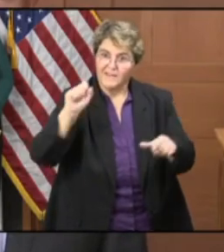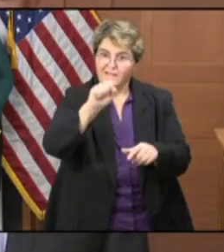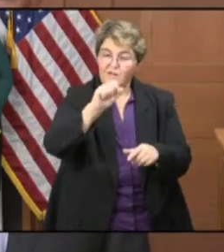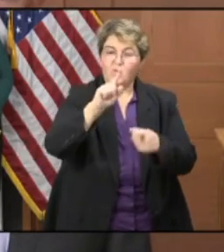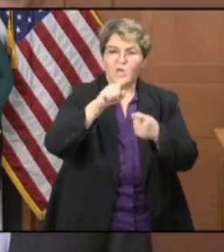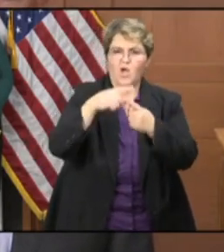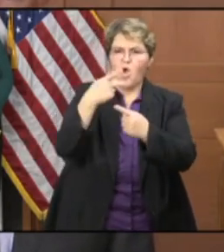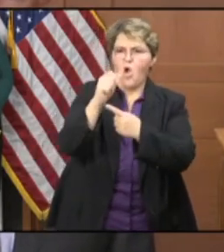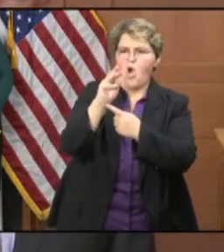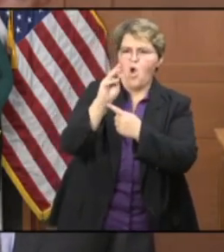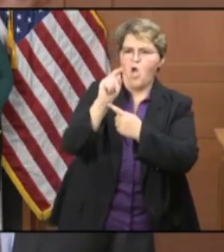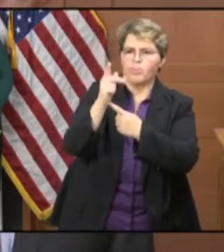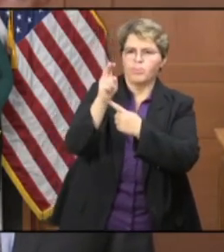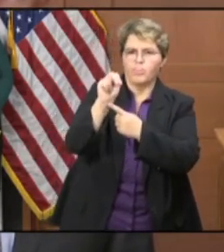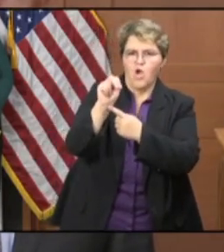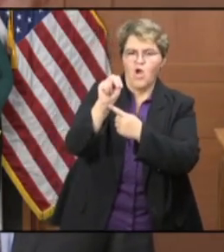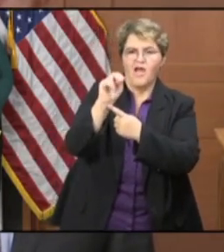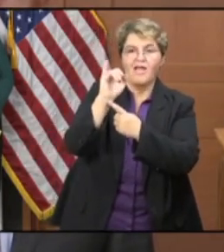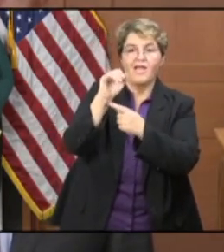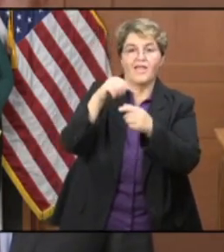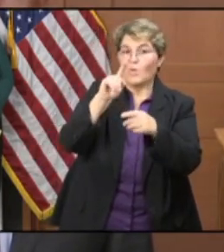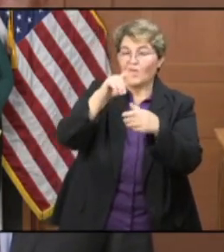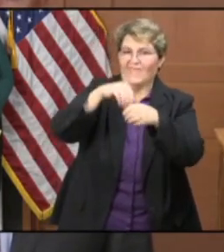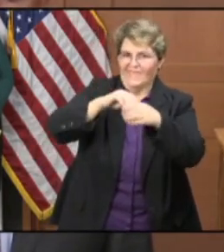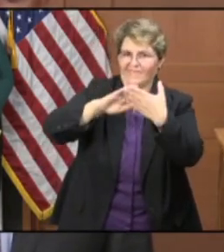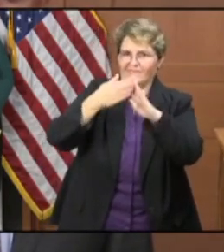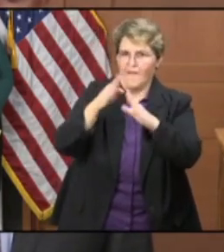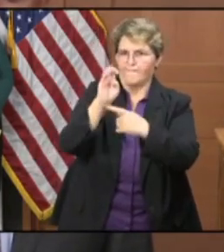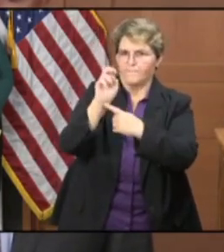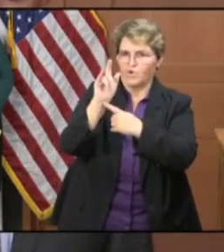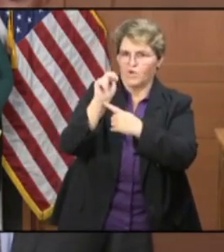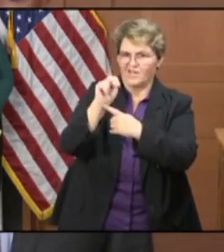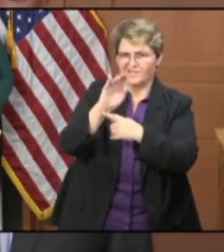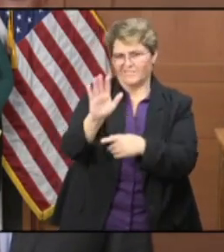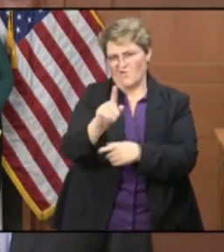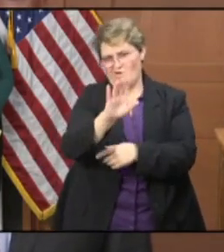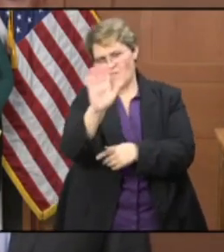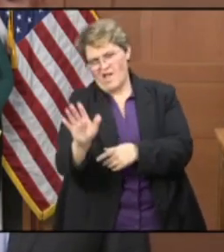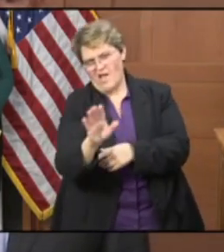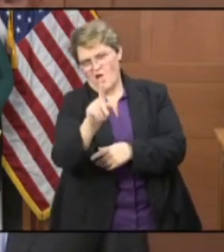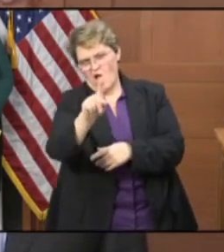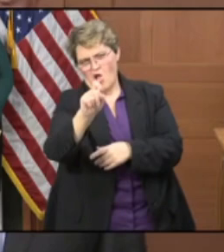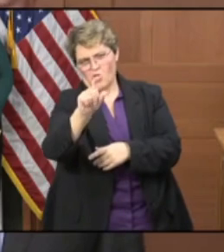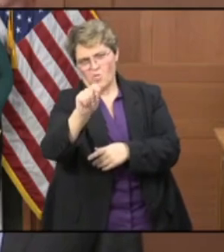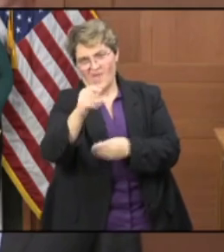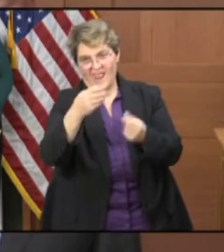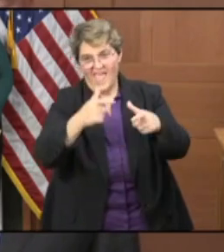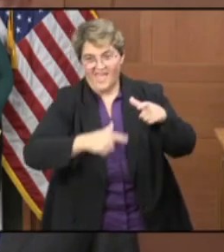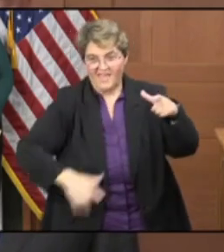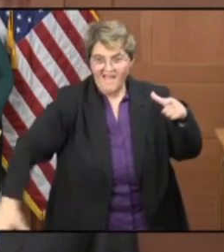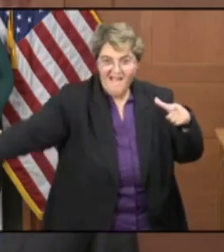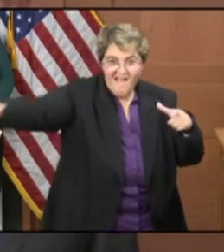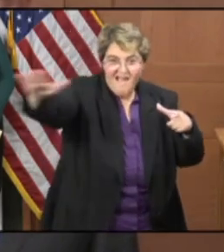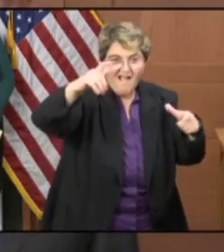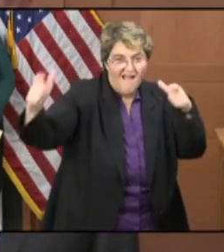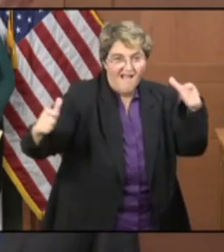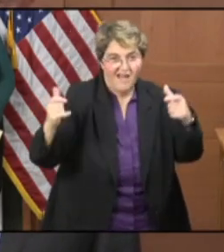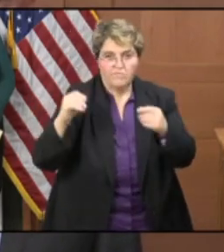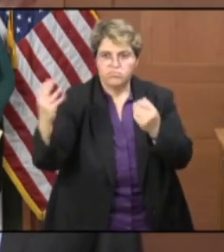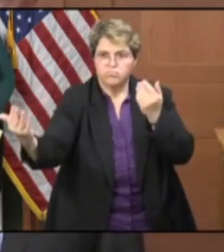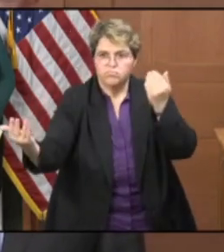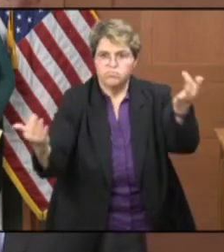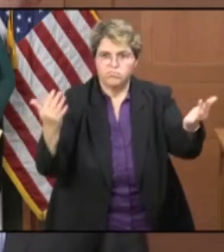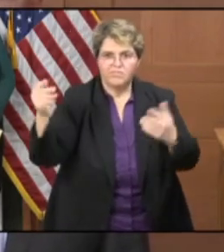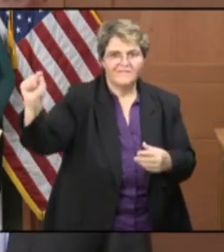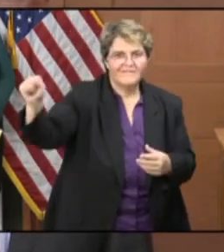Berlin, over about 120 acres at this point. Also, we are tracking active fires at this time in Canaan